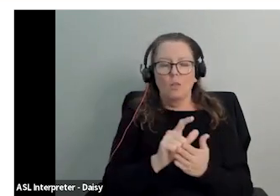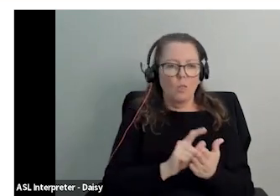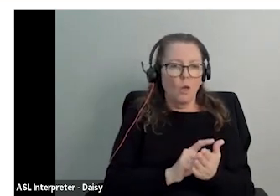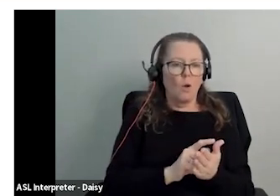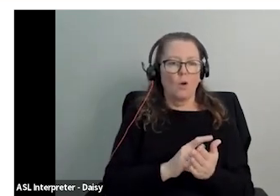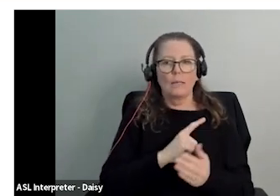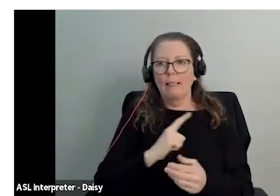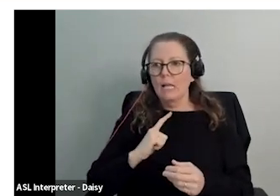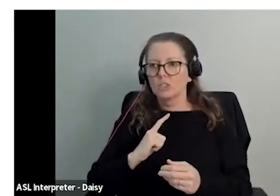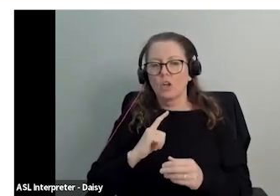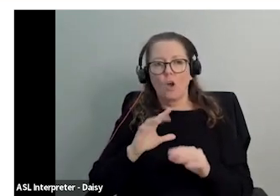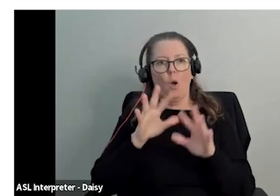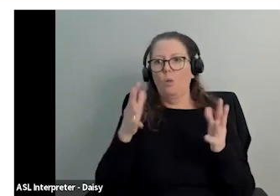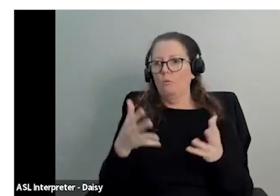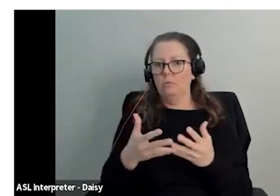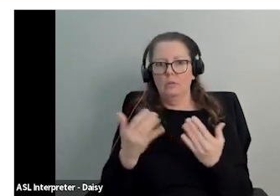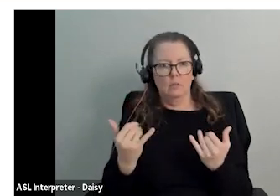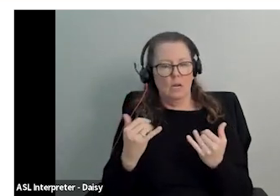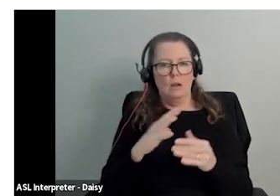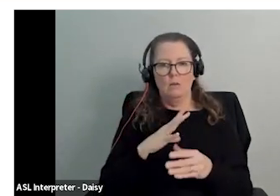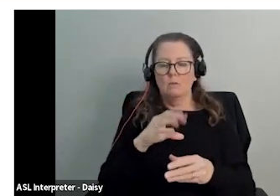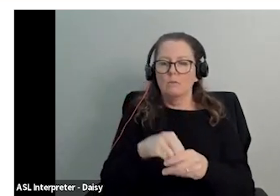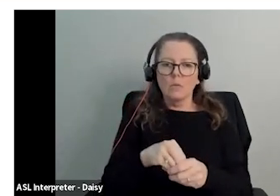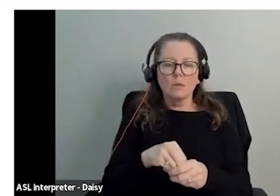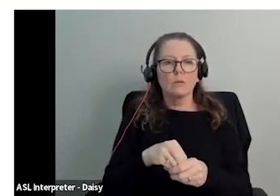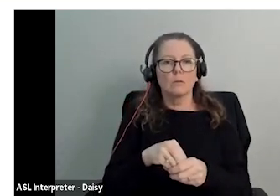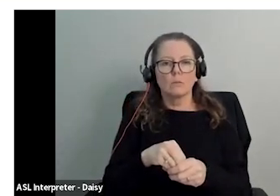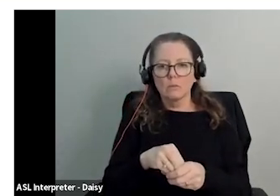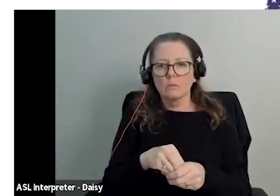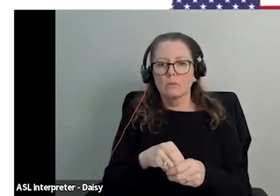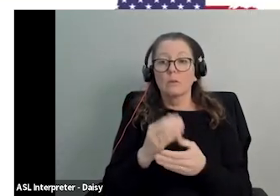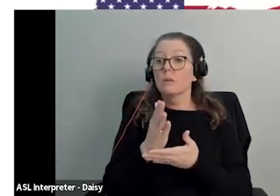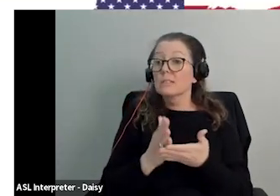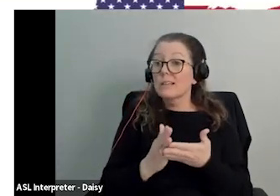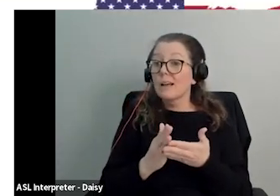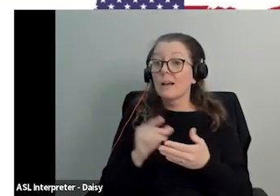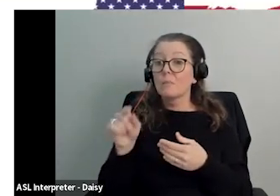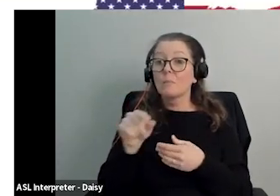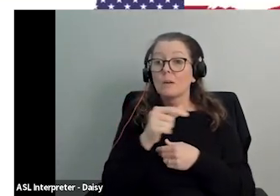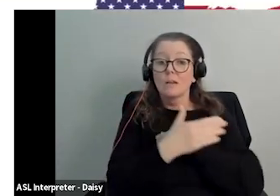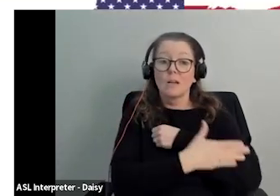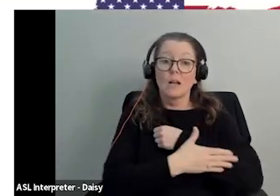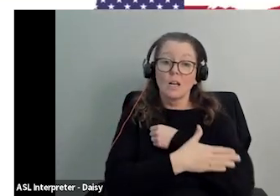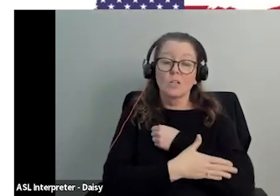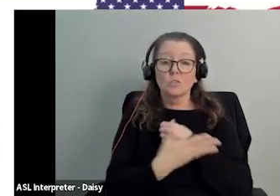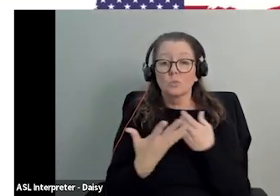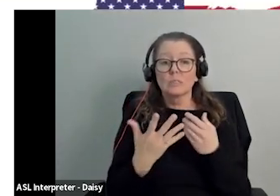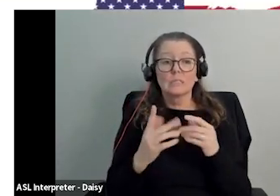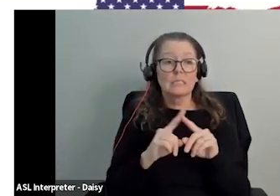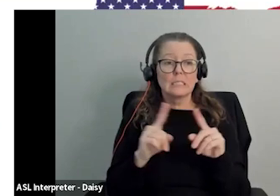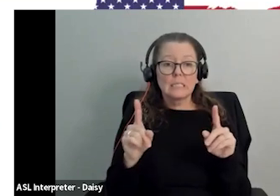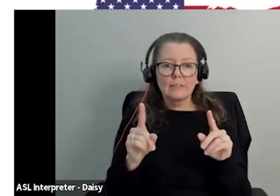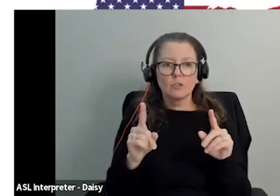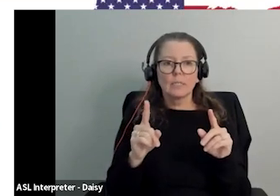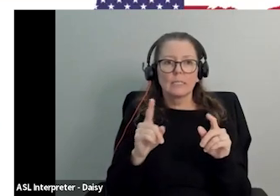legislation globally that are coming into place. Some countries have very